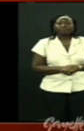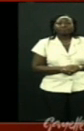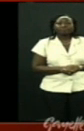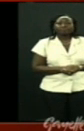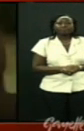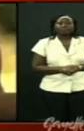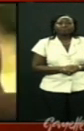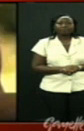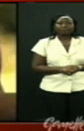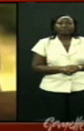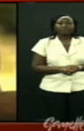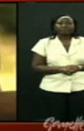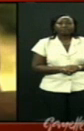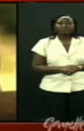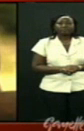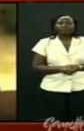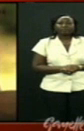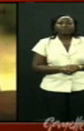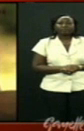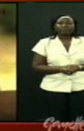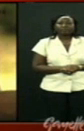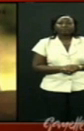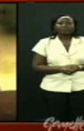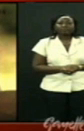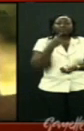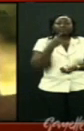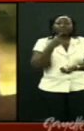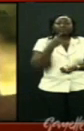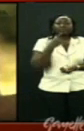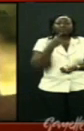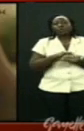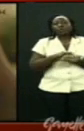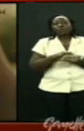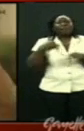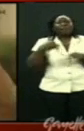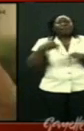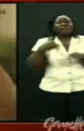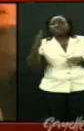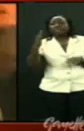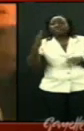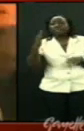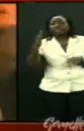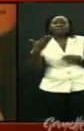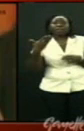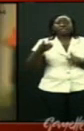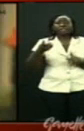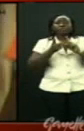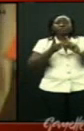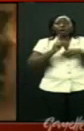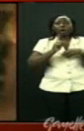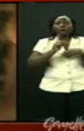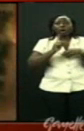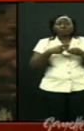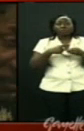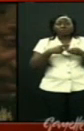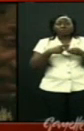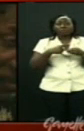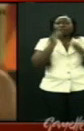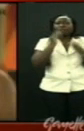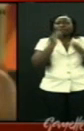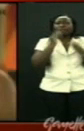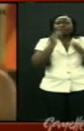If you have a topic we think about that I can't in touch already. I come with pan. But I touch pan in danger. I